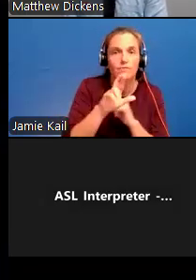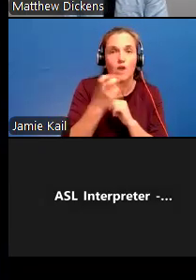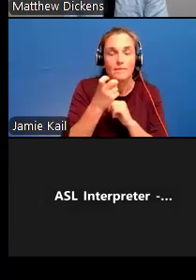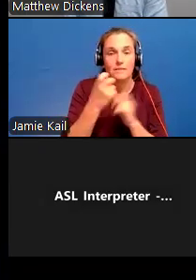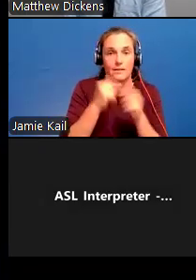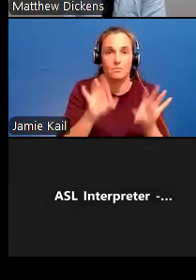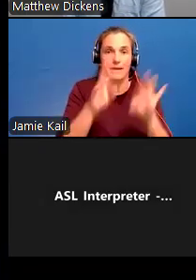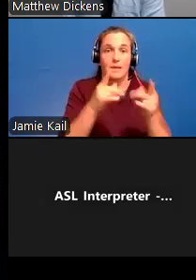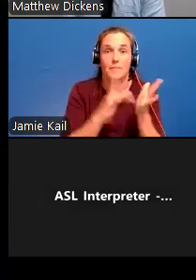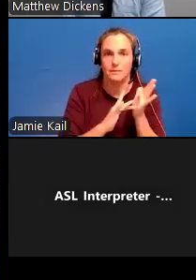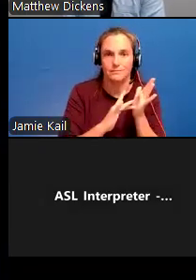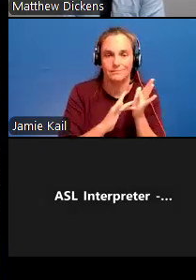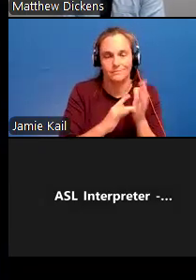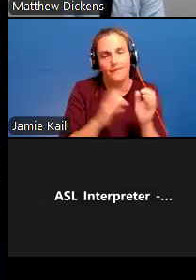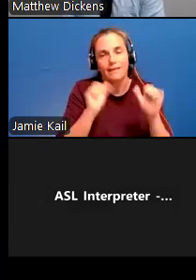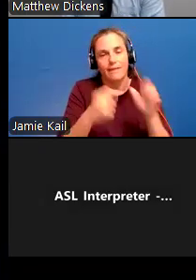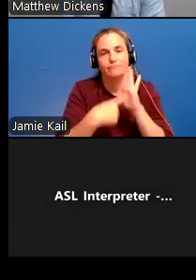can indicate neglect.